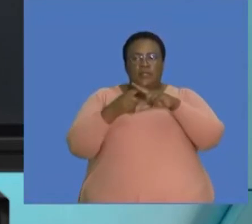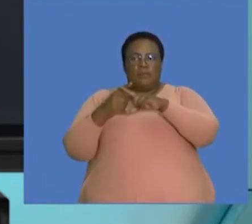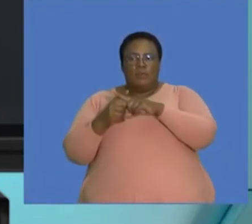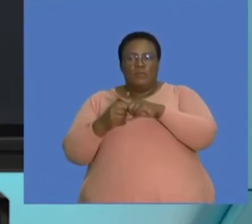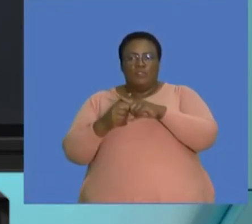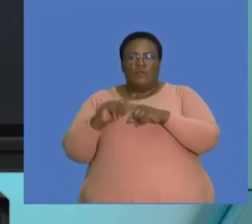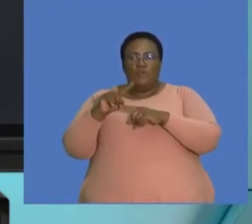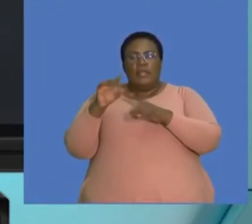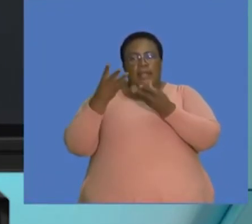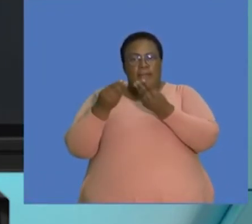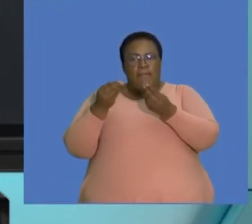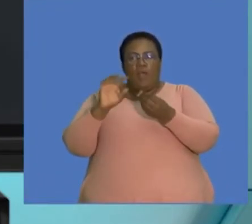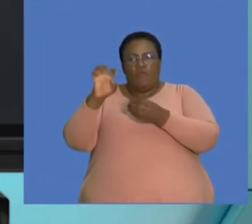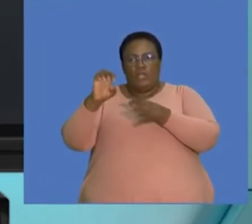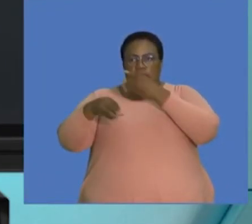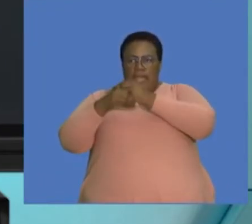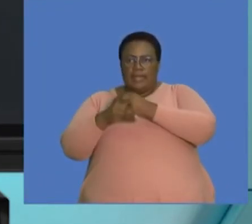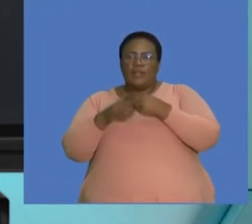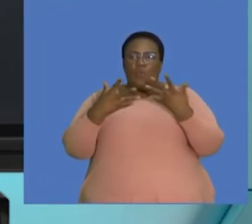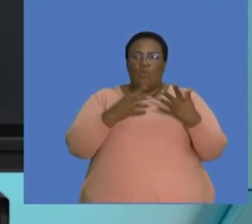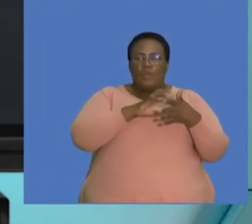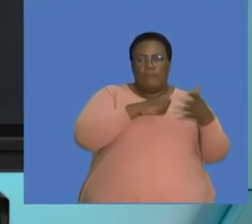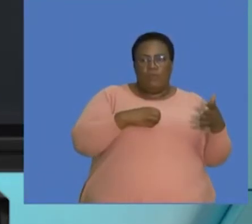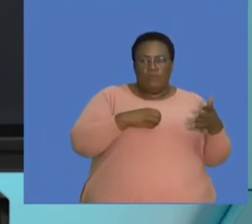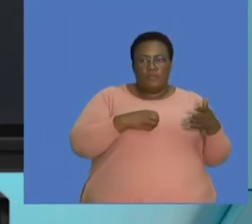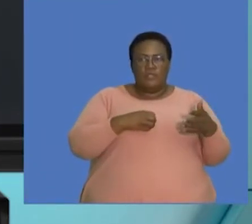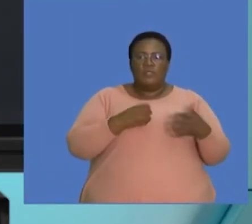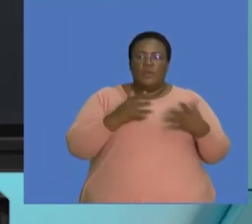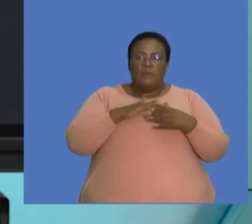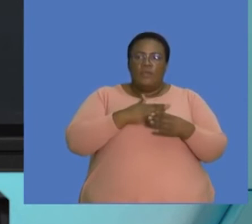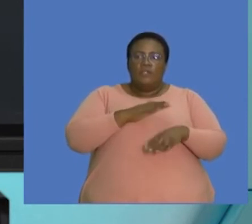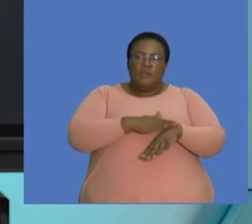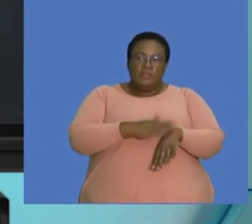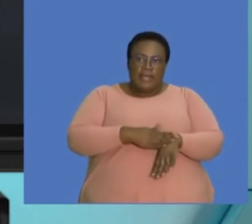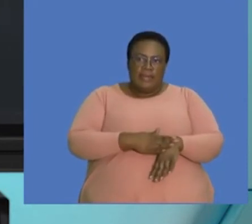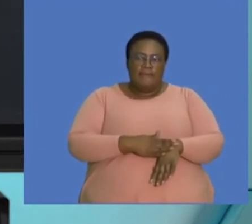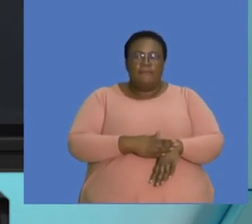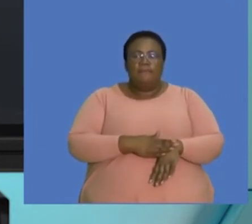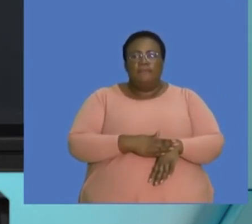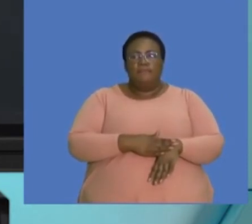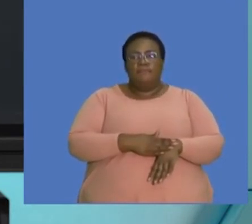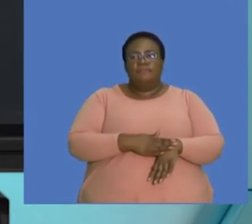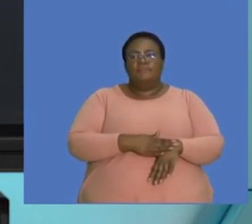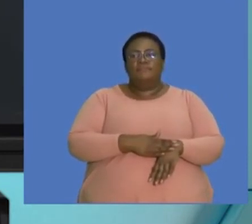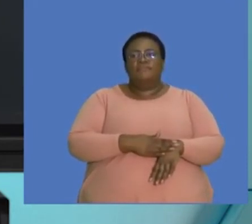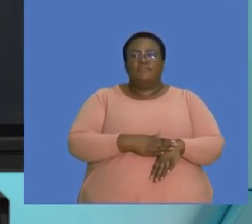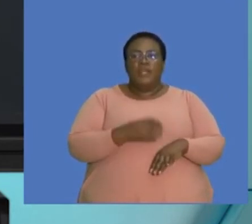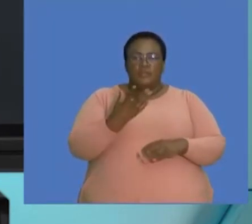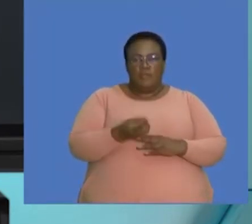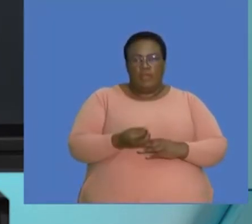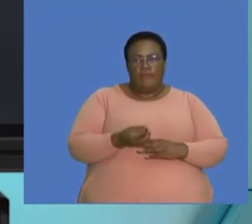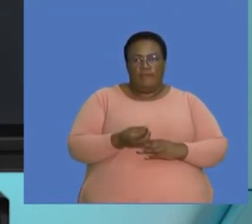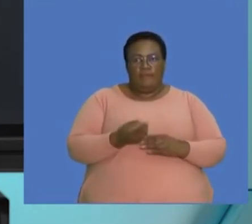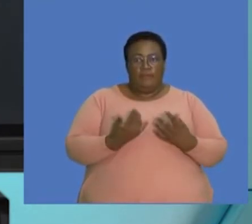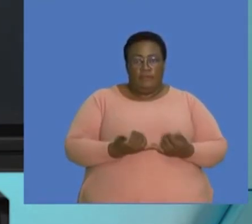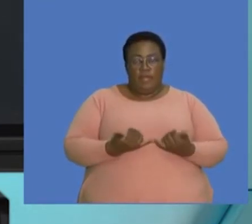in multiples of the number of electrons added or removed. Having said that, and because of time constraints, that's the only time